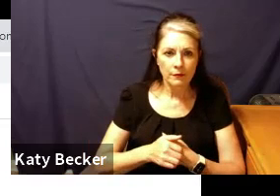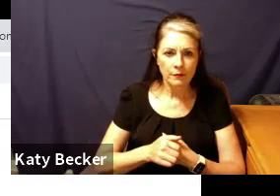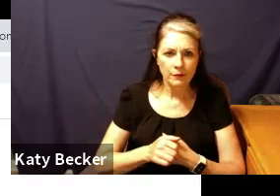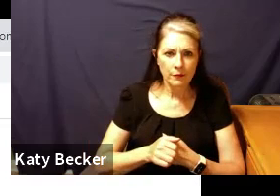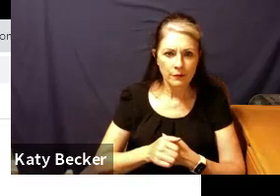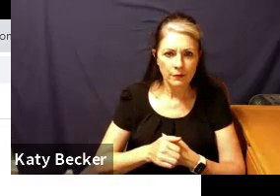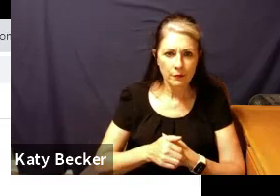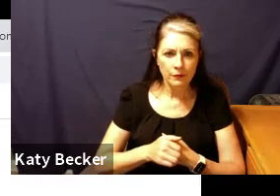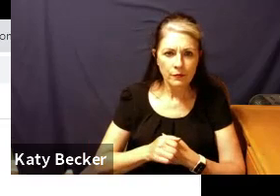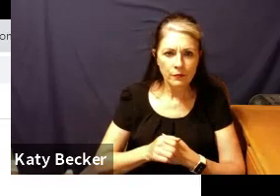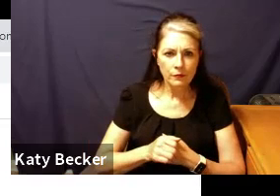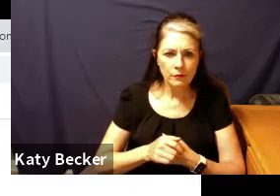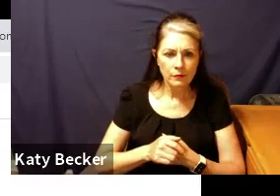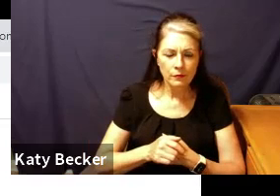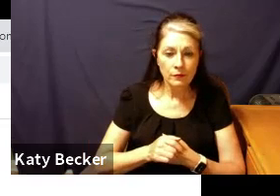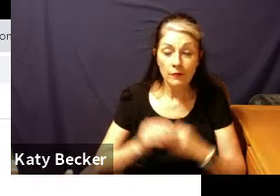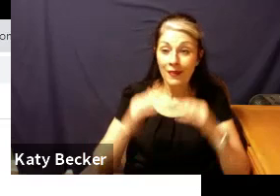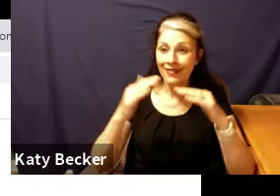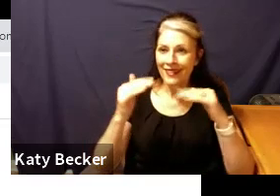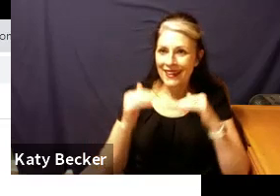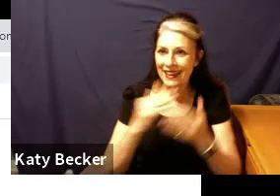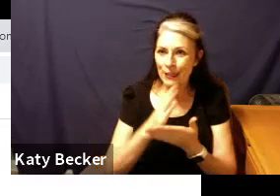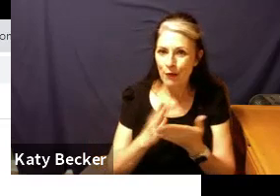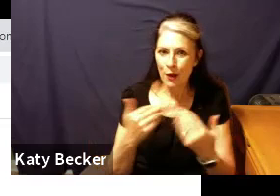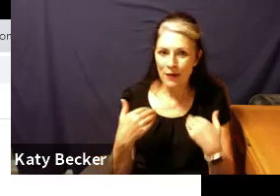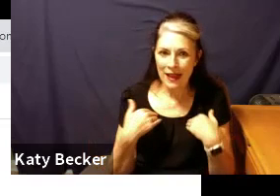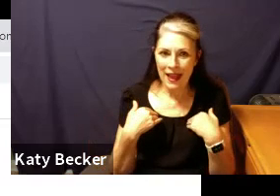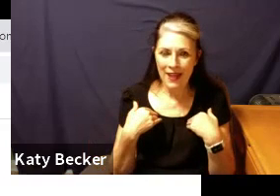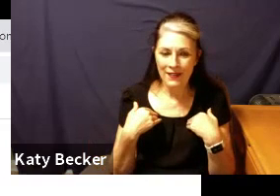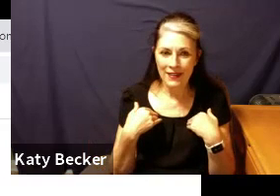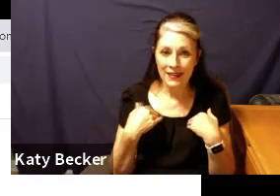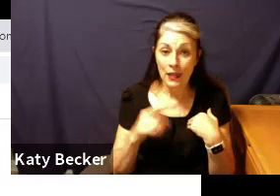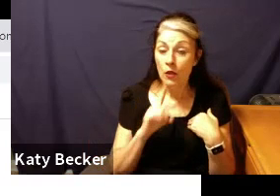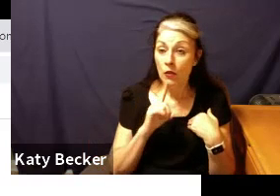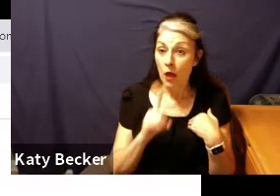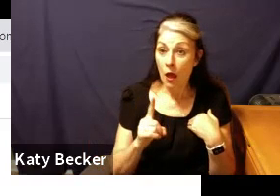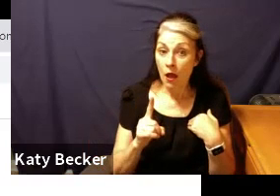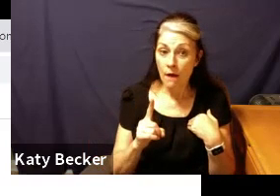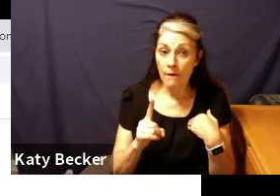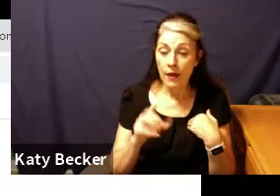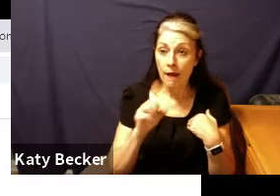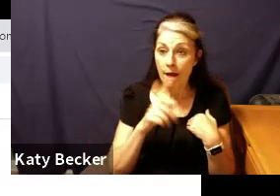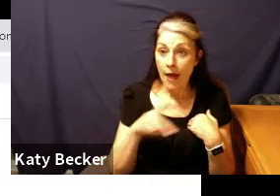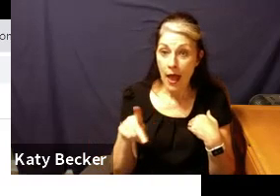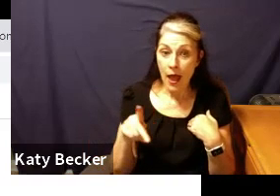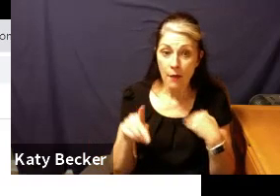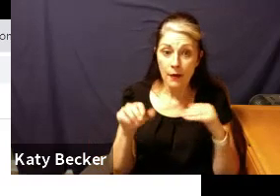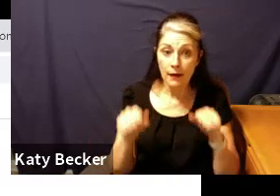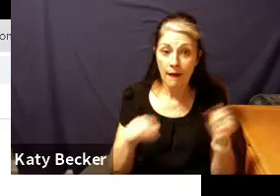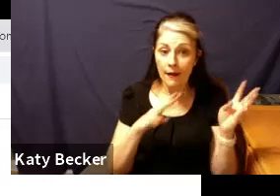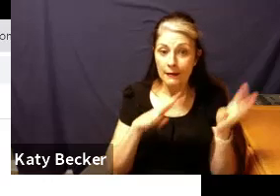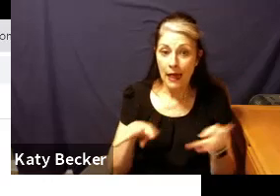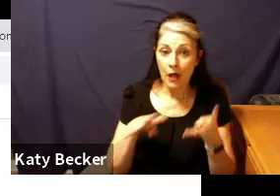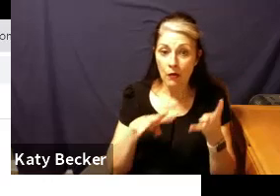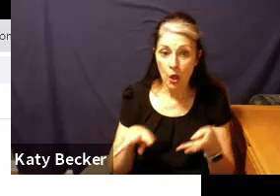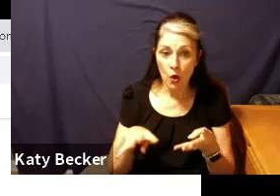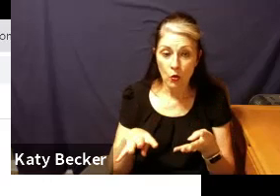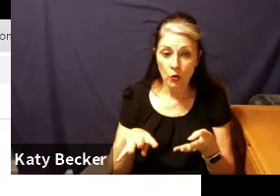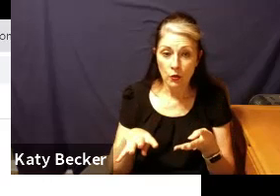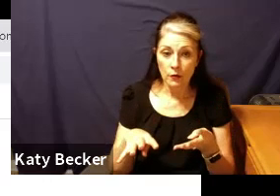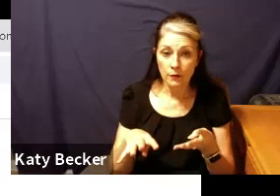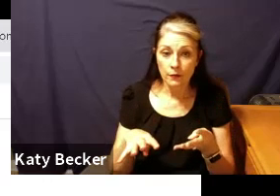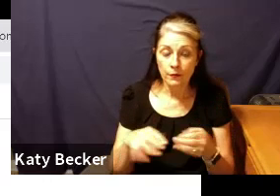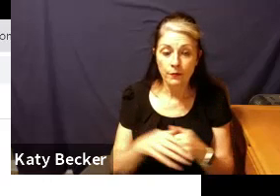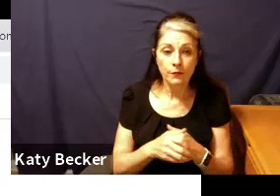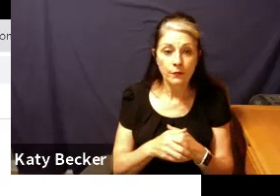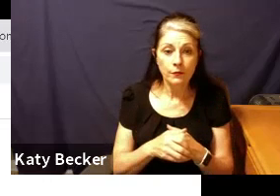And then the next piece that we have is there is actually an app that you can download on your phone. And